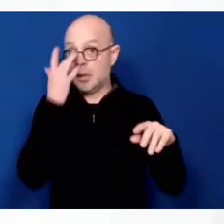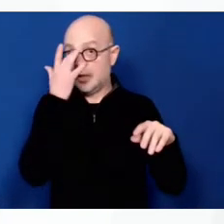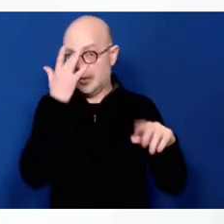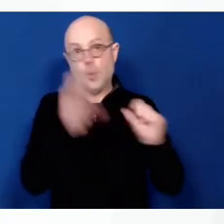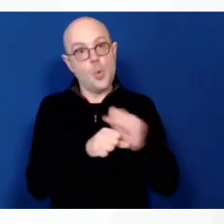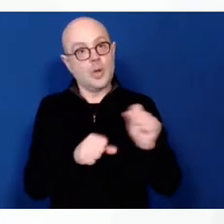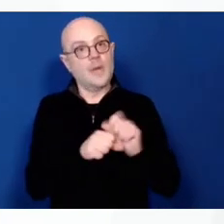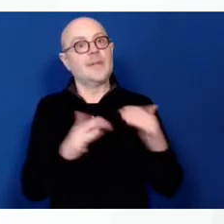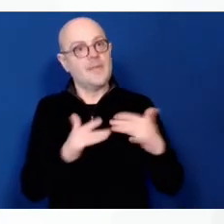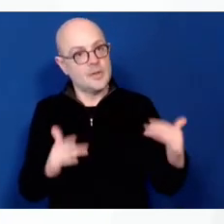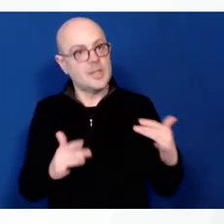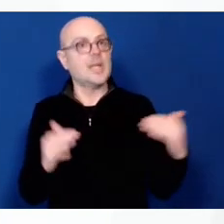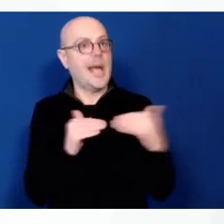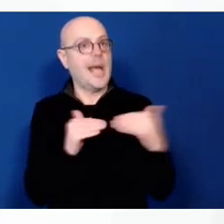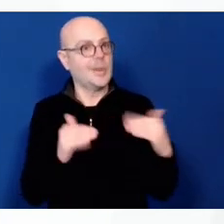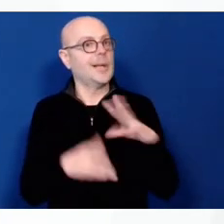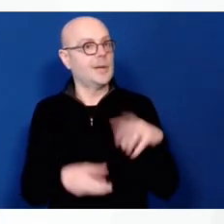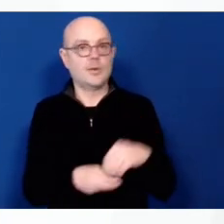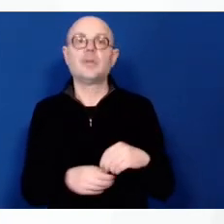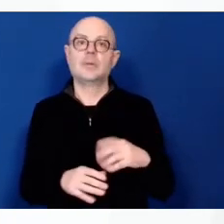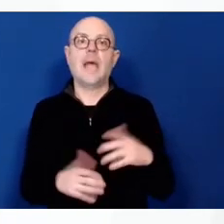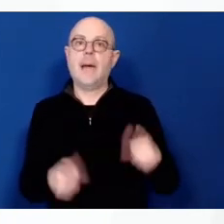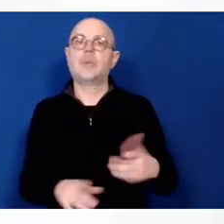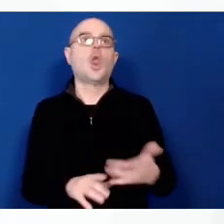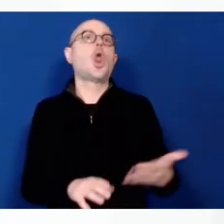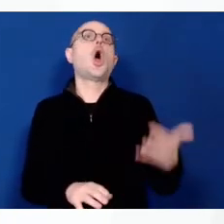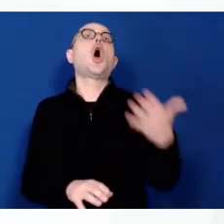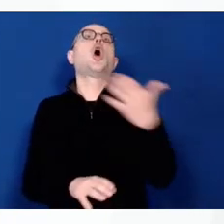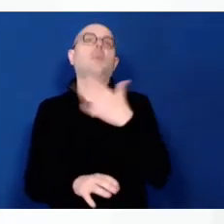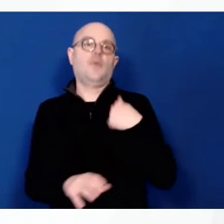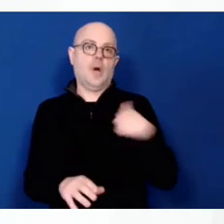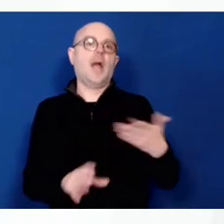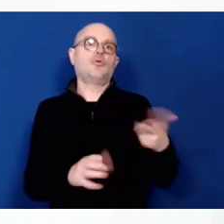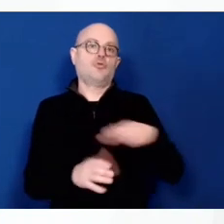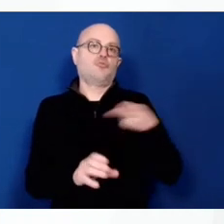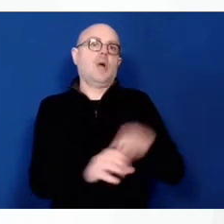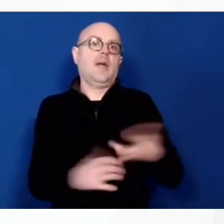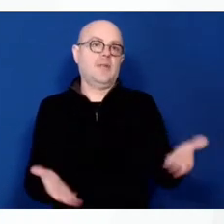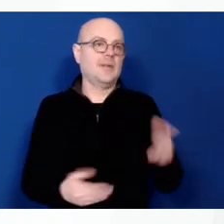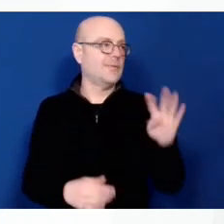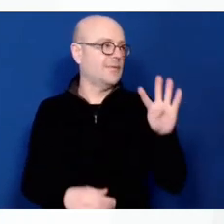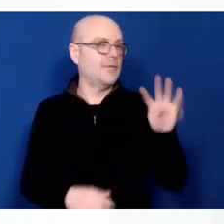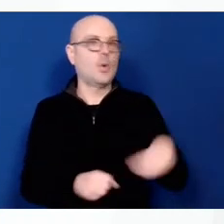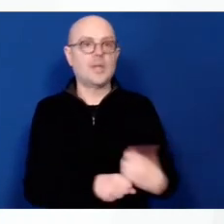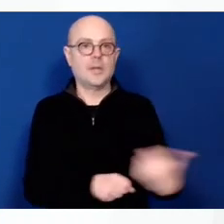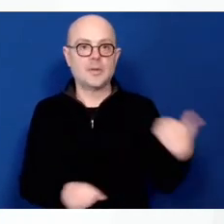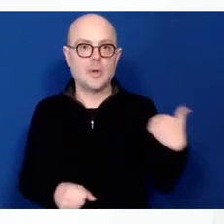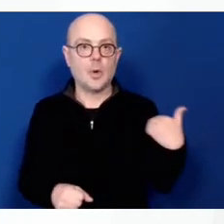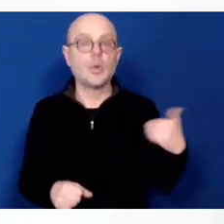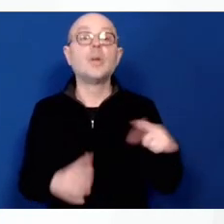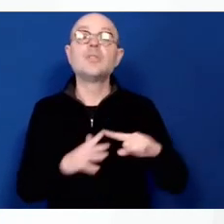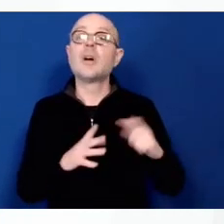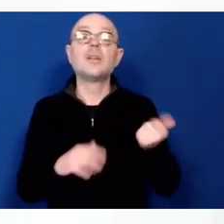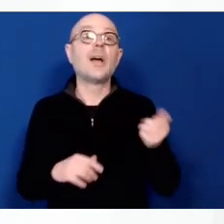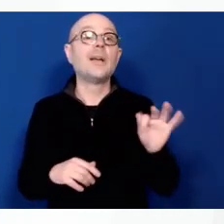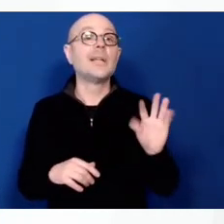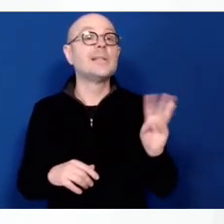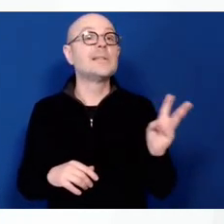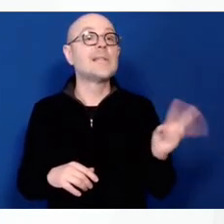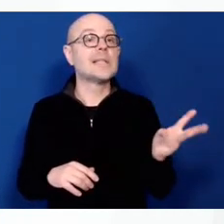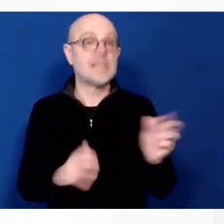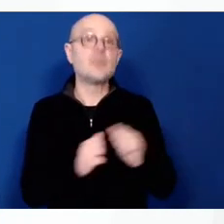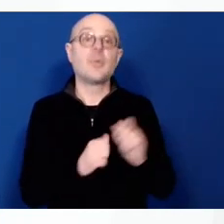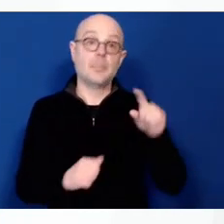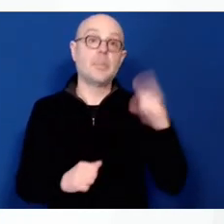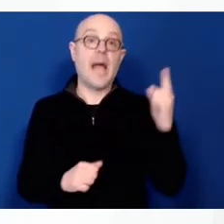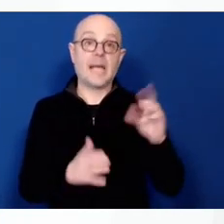inclusion long predates my arrival 4 years ago. It began in the late 1960s with the Black Student Union,